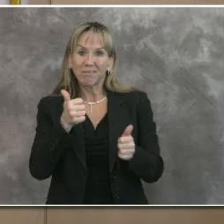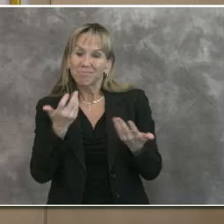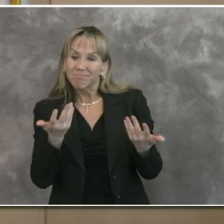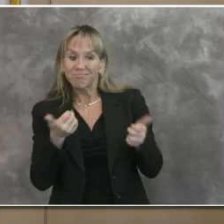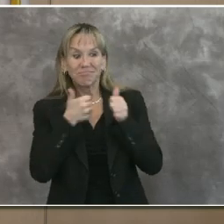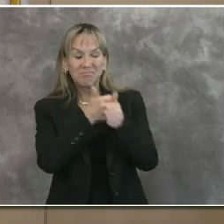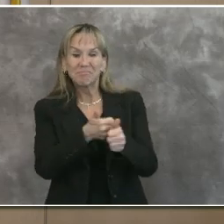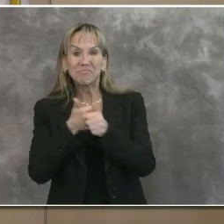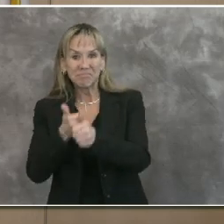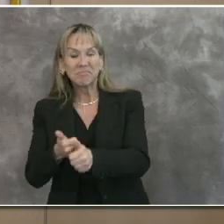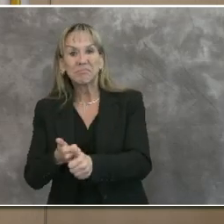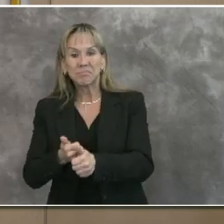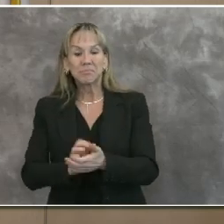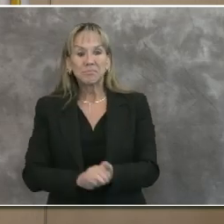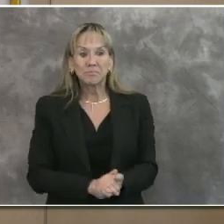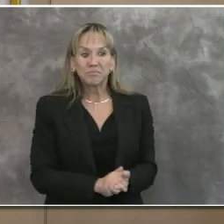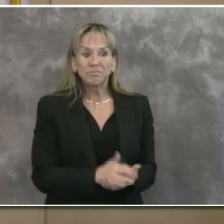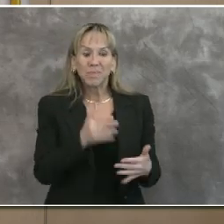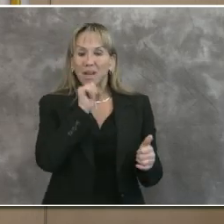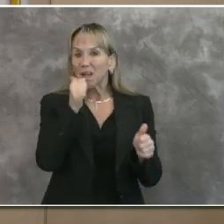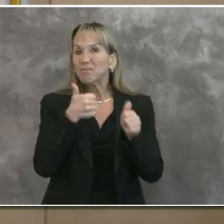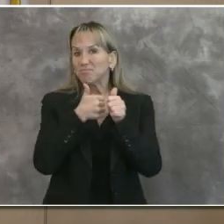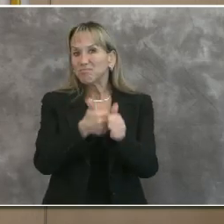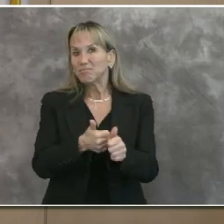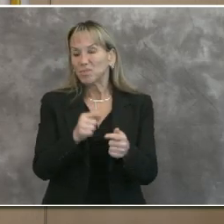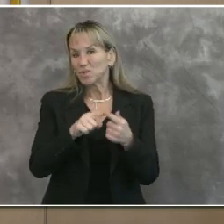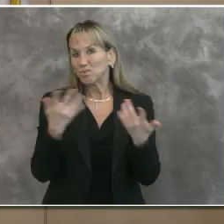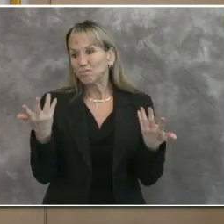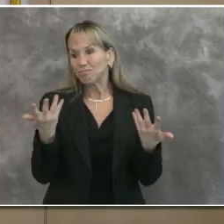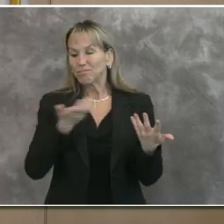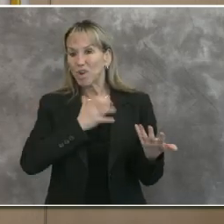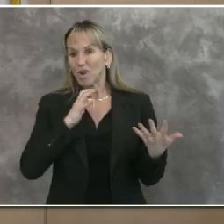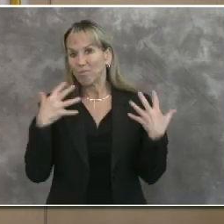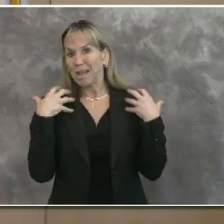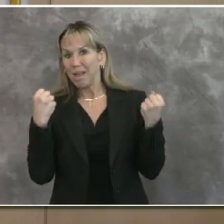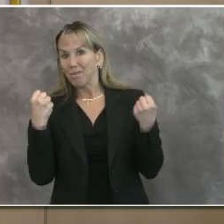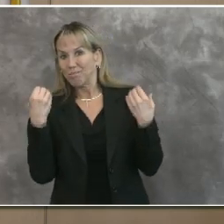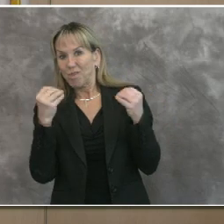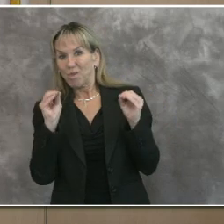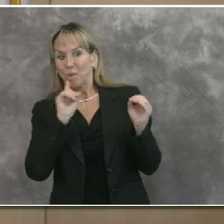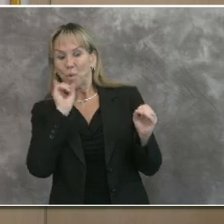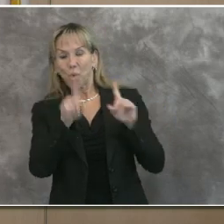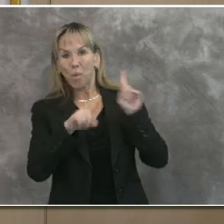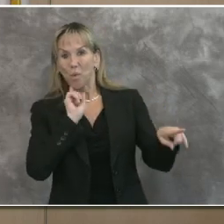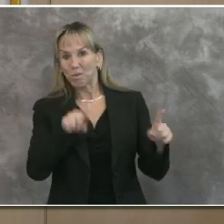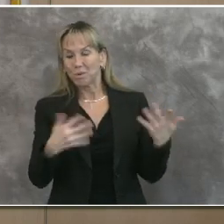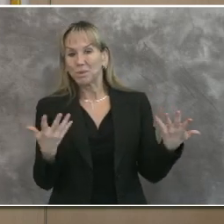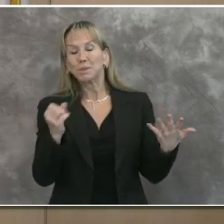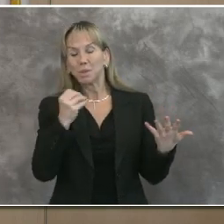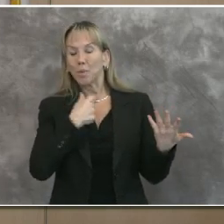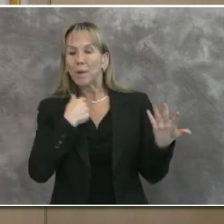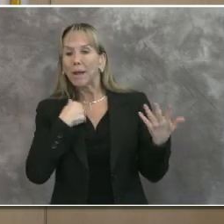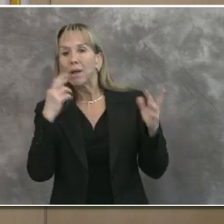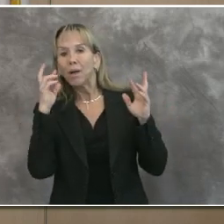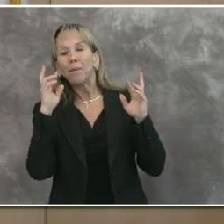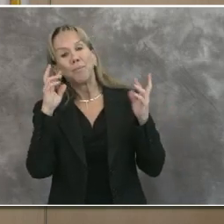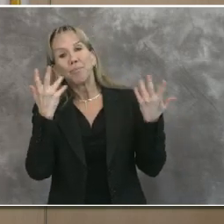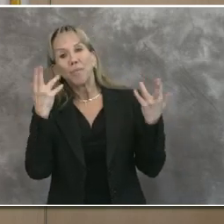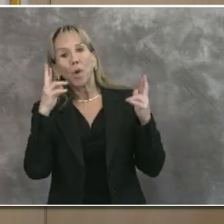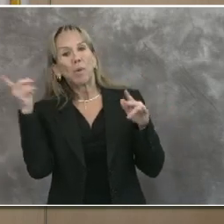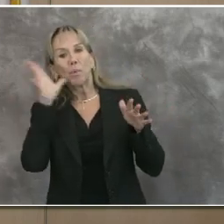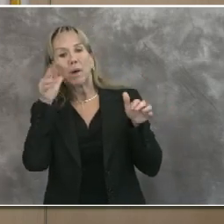been adhering to our health officer's orders. So we hope and anticipate that that will